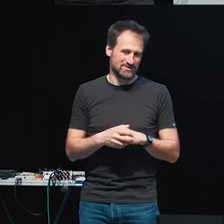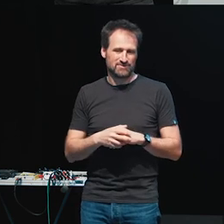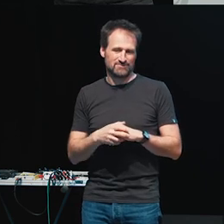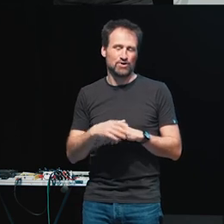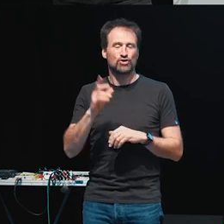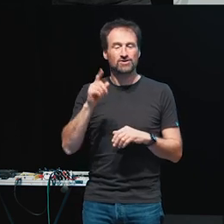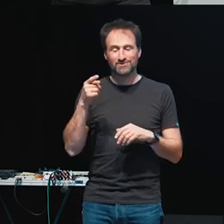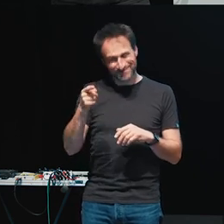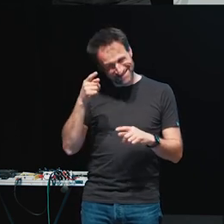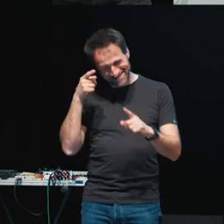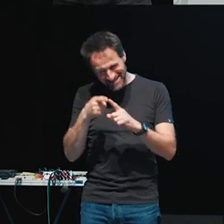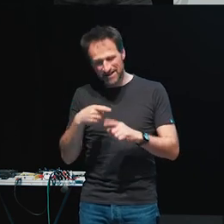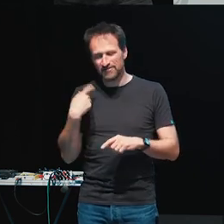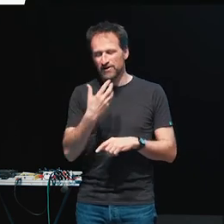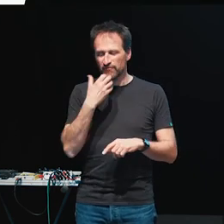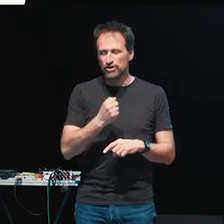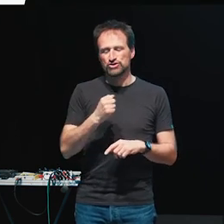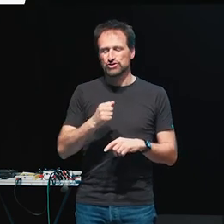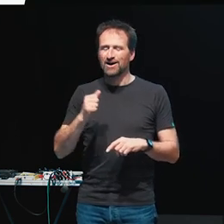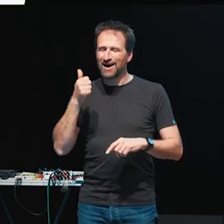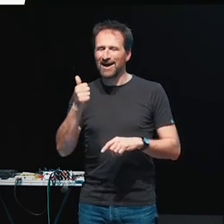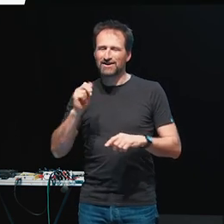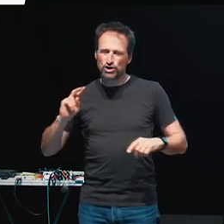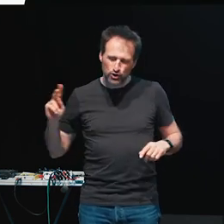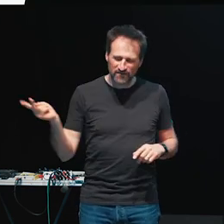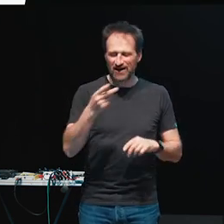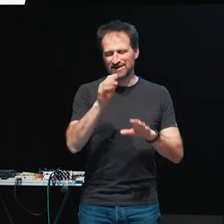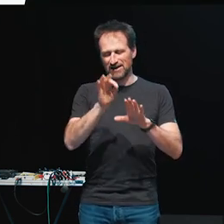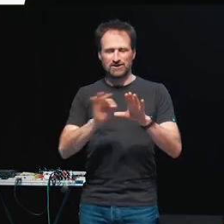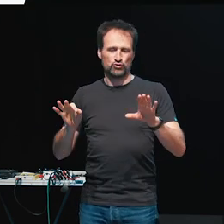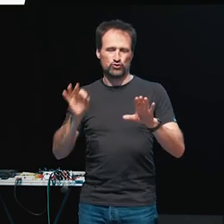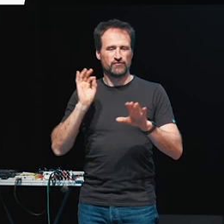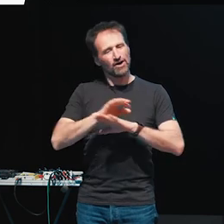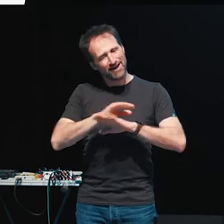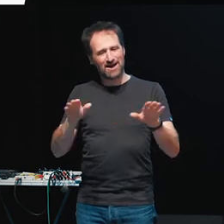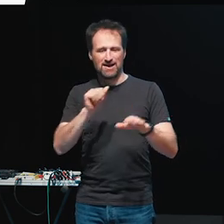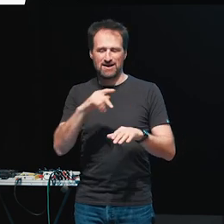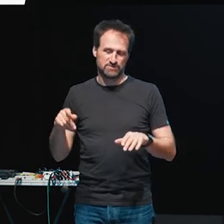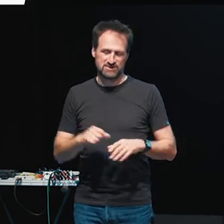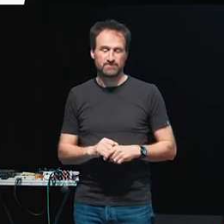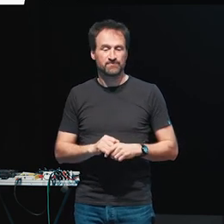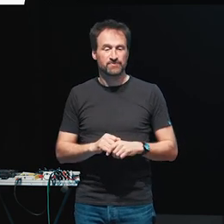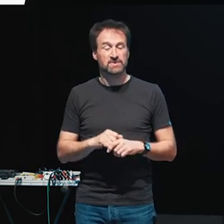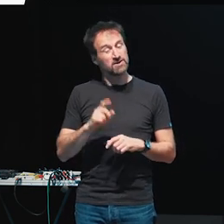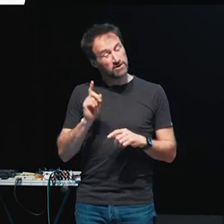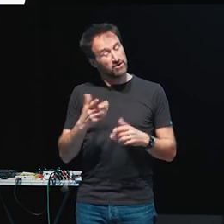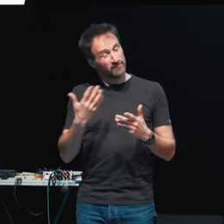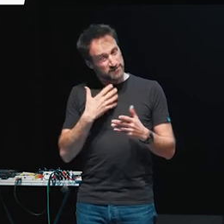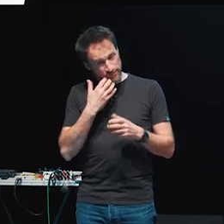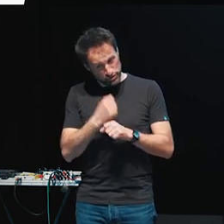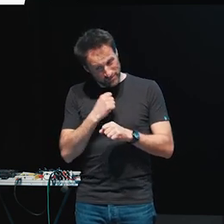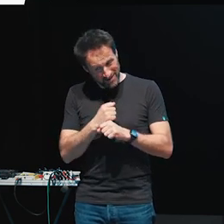sort of unified architecture and apply it to all apps in Jira frontend. Essentially, what we actually wanted to do